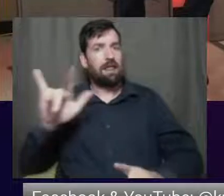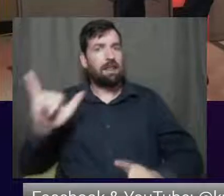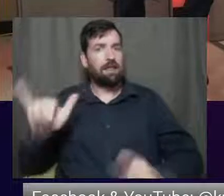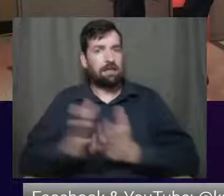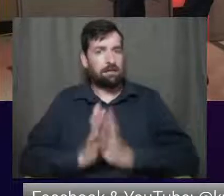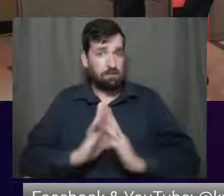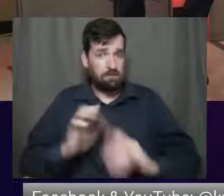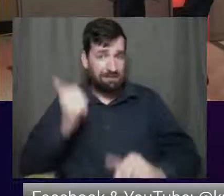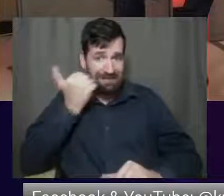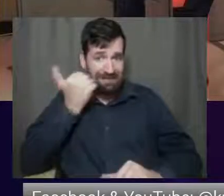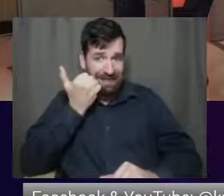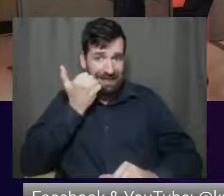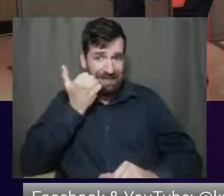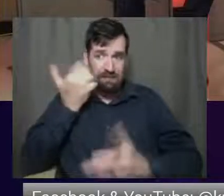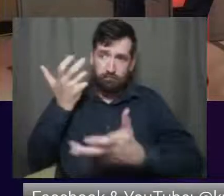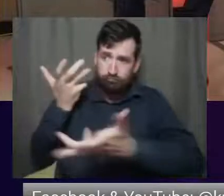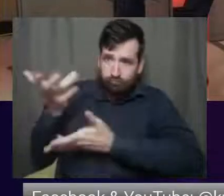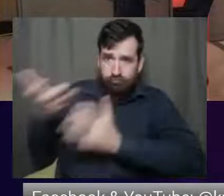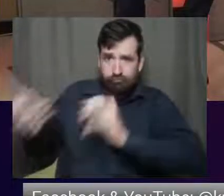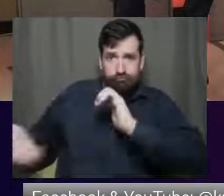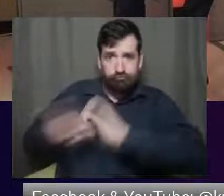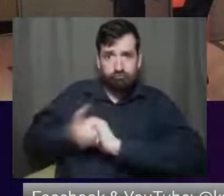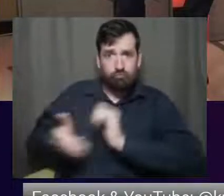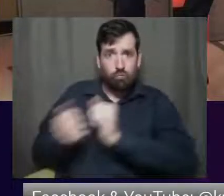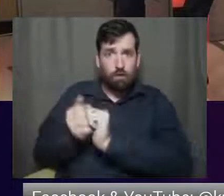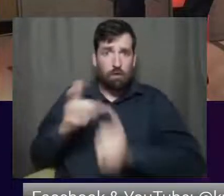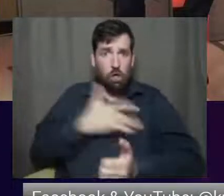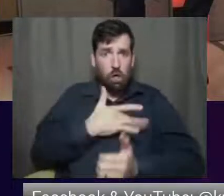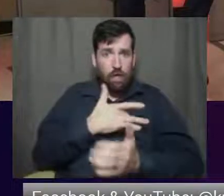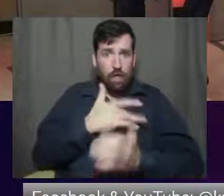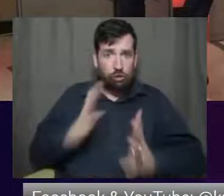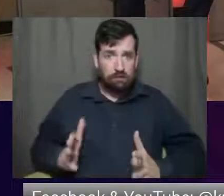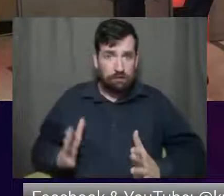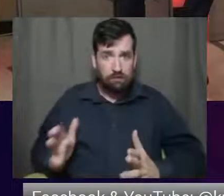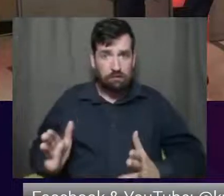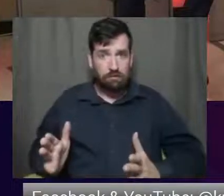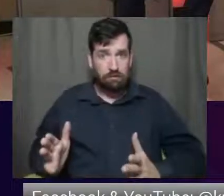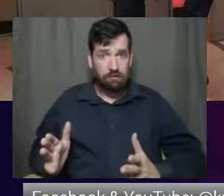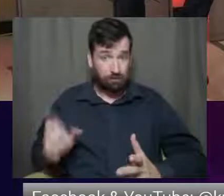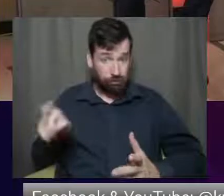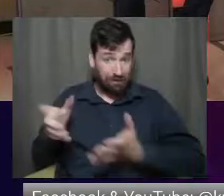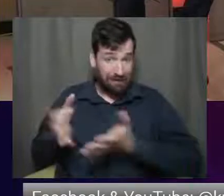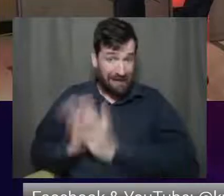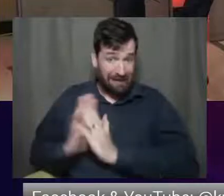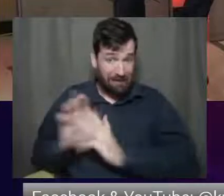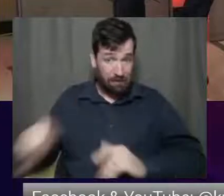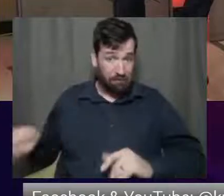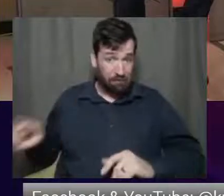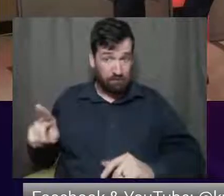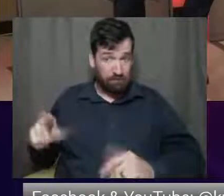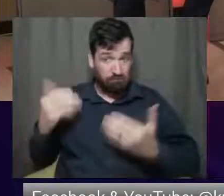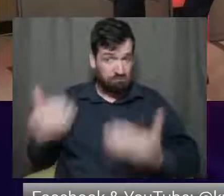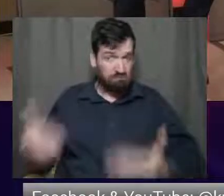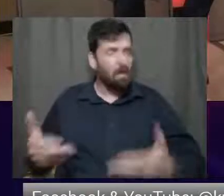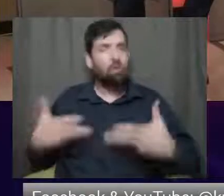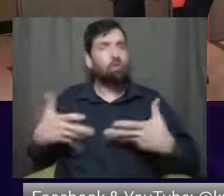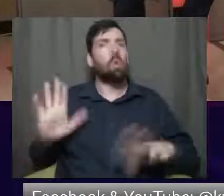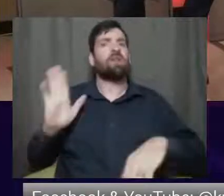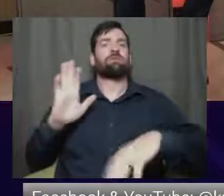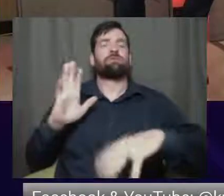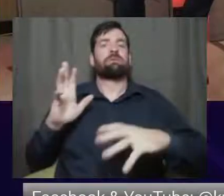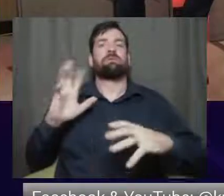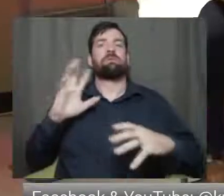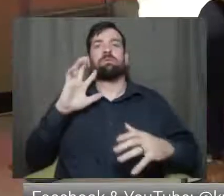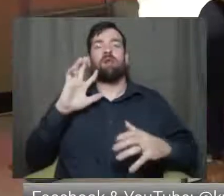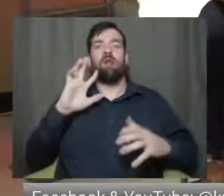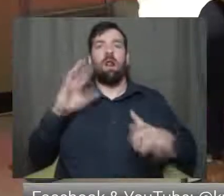work with your cardiologist? Should I be asking my dentist to do this if they aren't already? We don't want to alarm people. It may be a rare